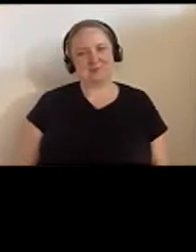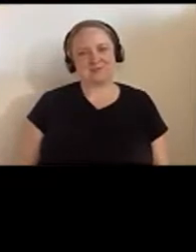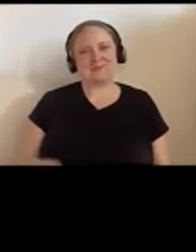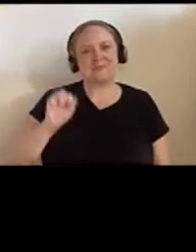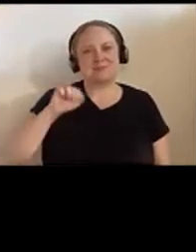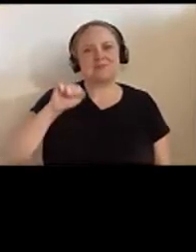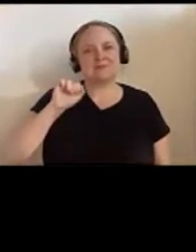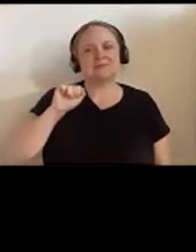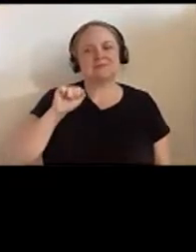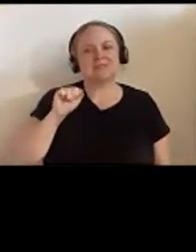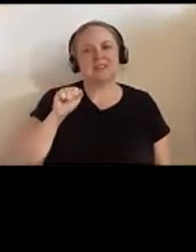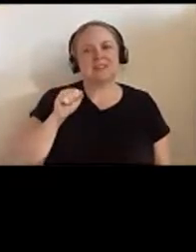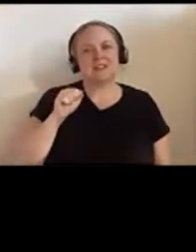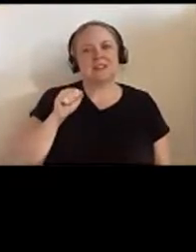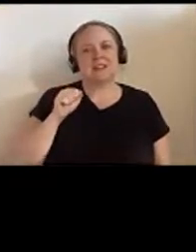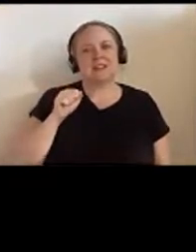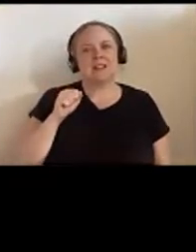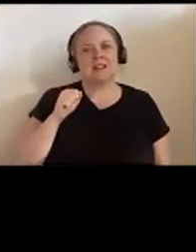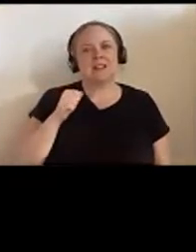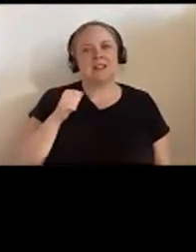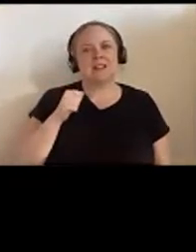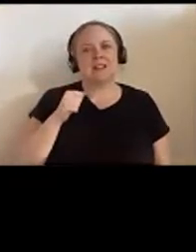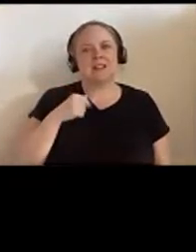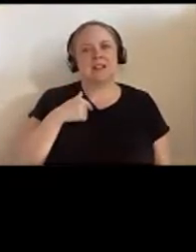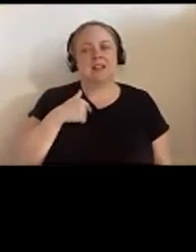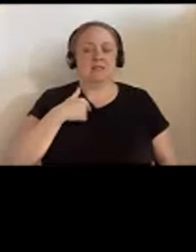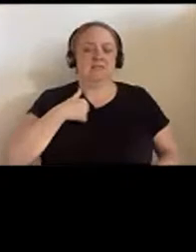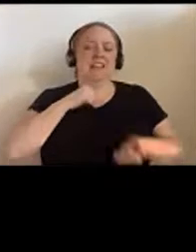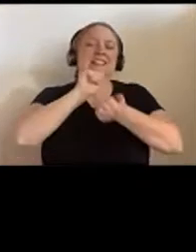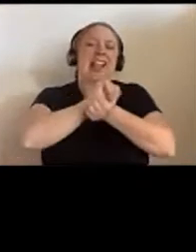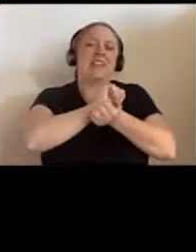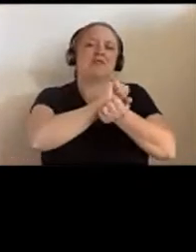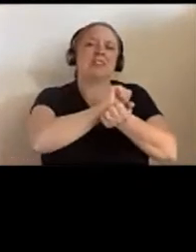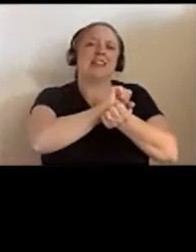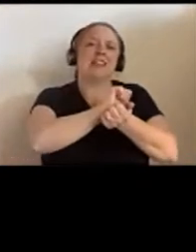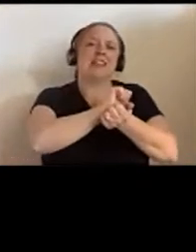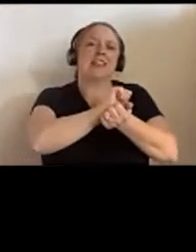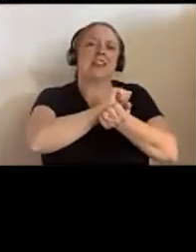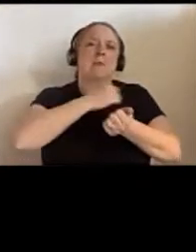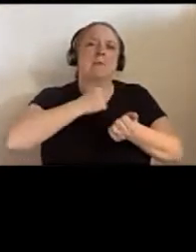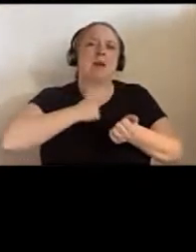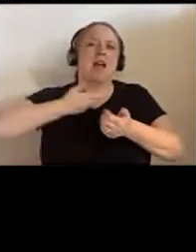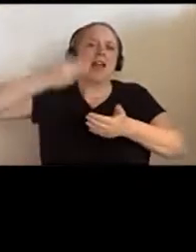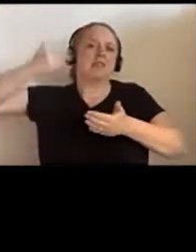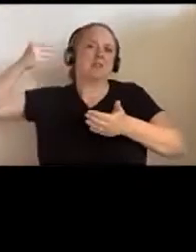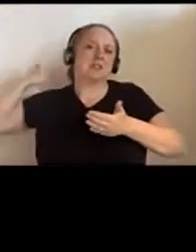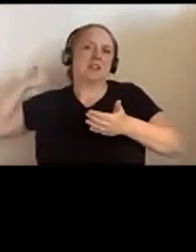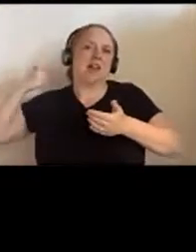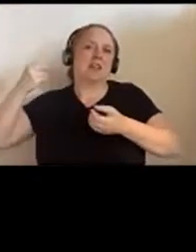I think for as somebody with slavery in my heritage, and as somebody who has received negative comments